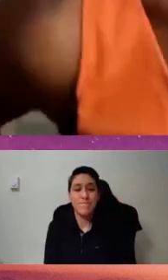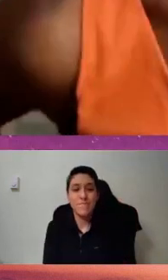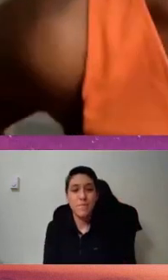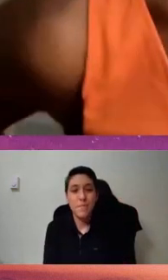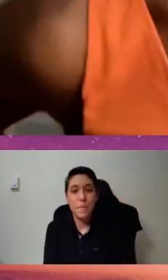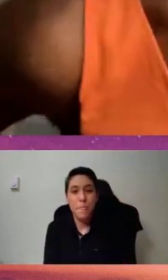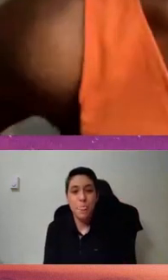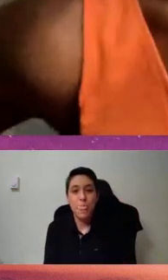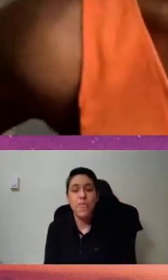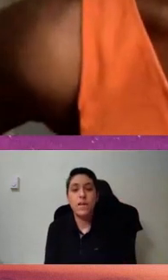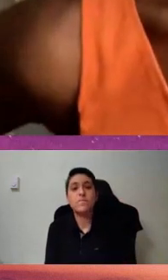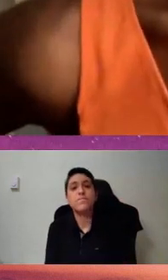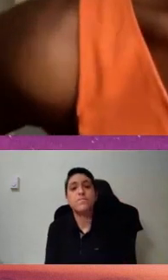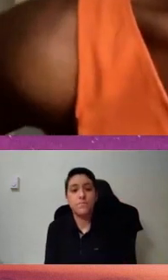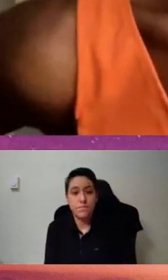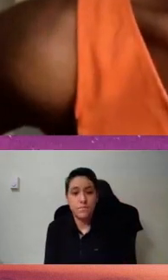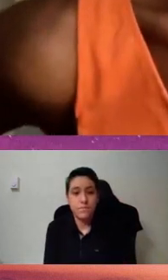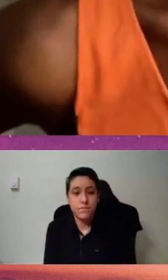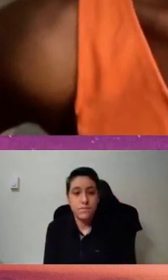I think,